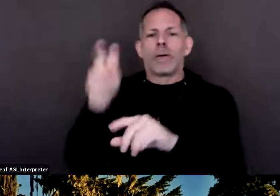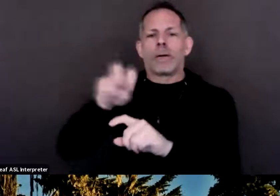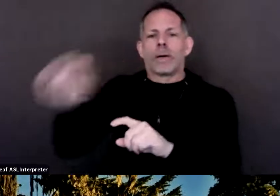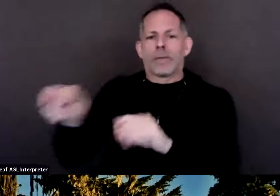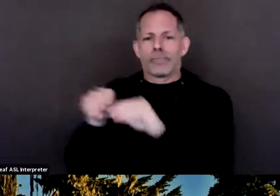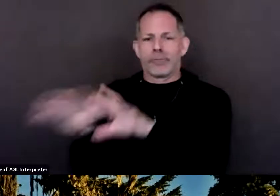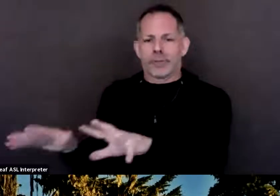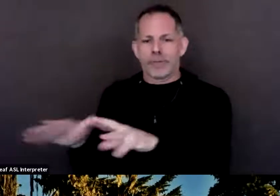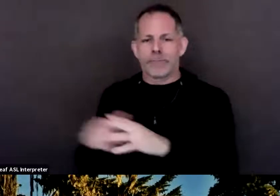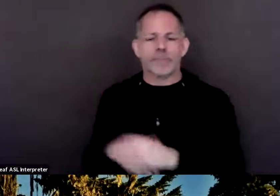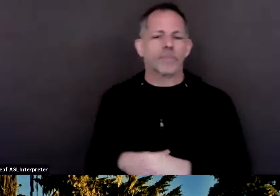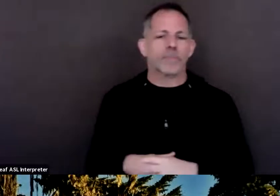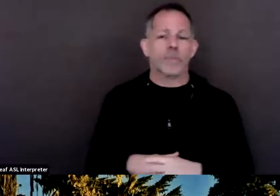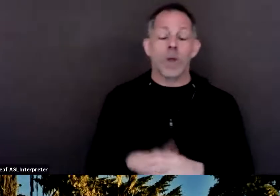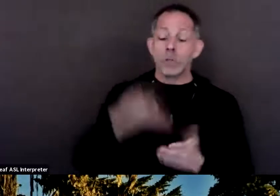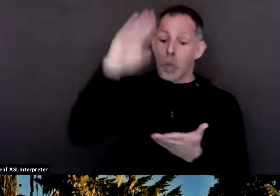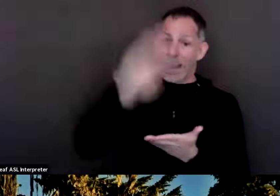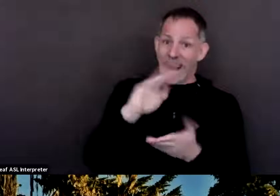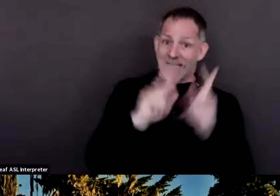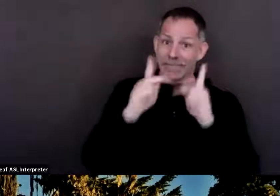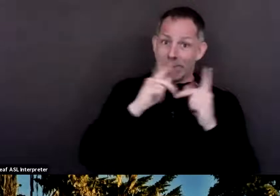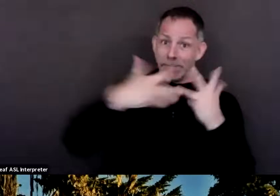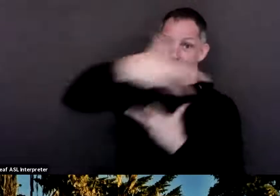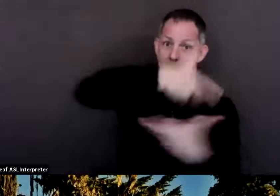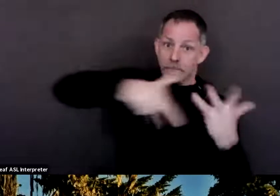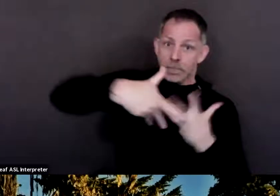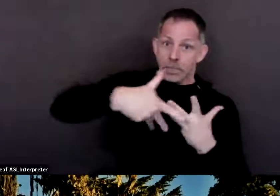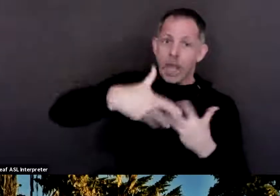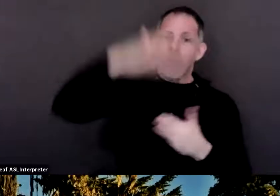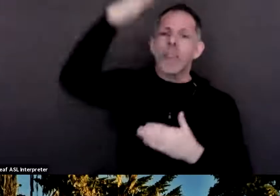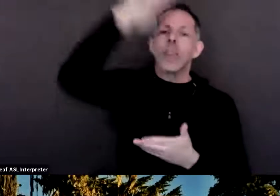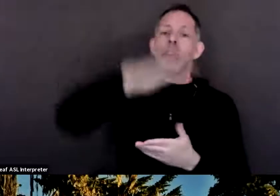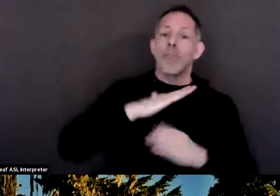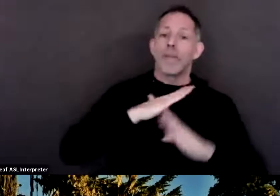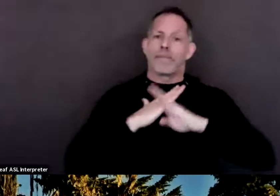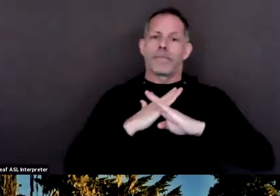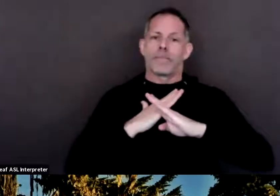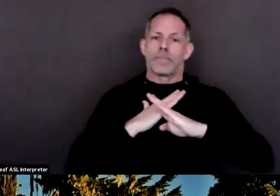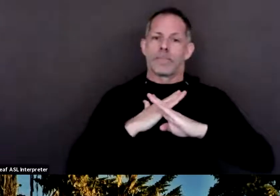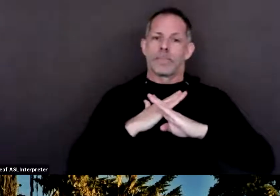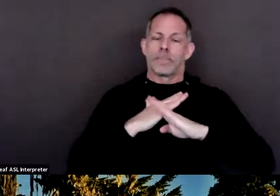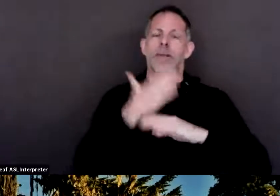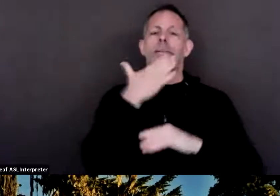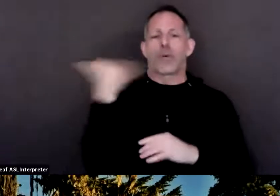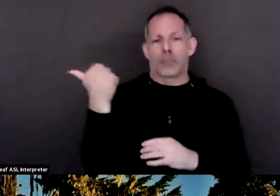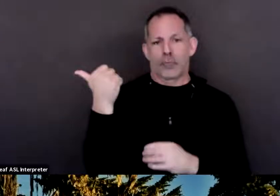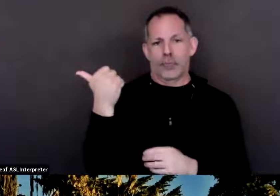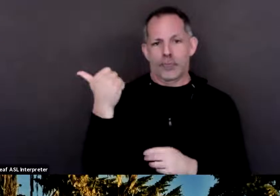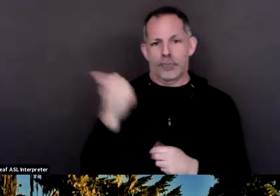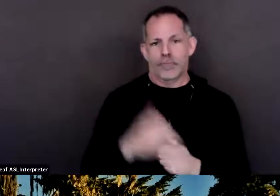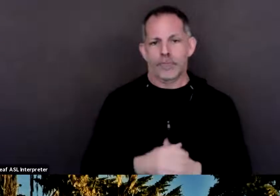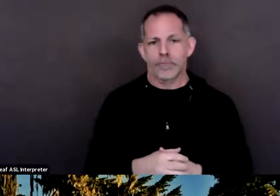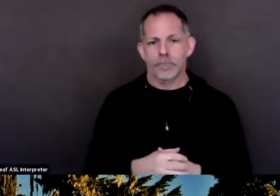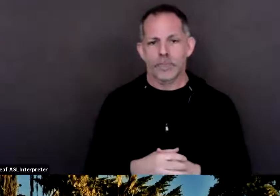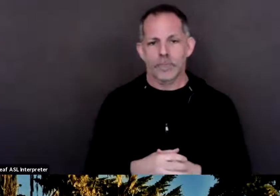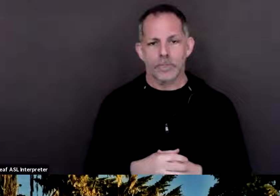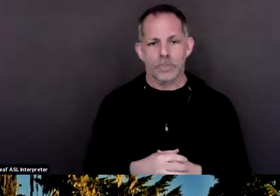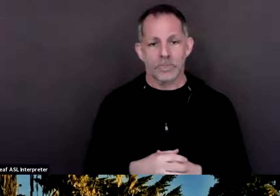susceptible people than it would have, 3 months ago. I think these curves would have